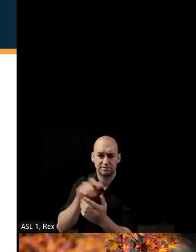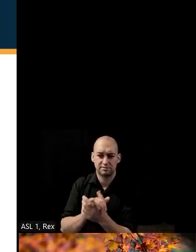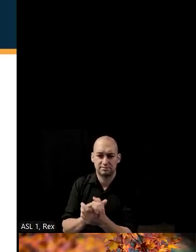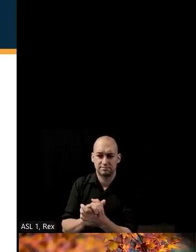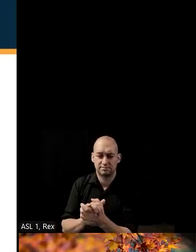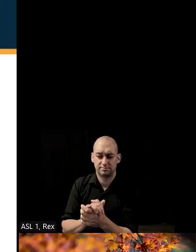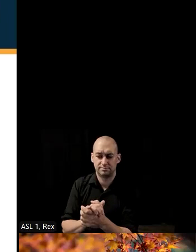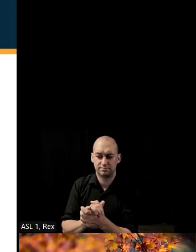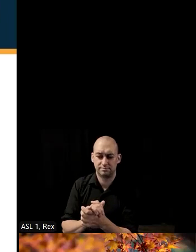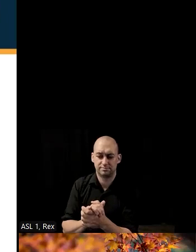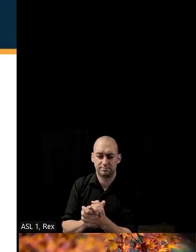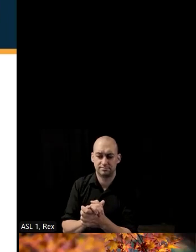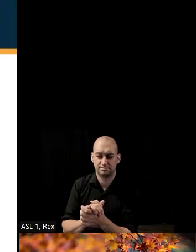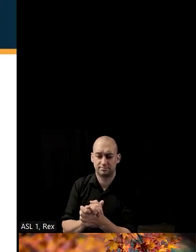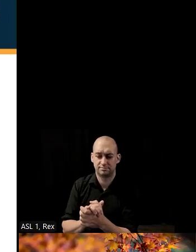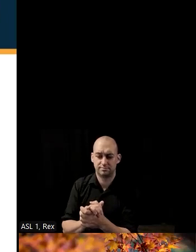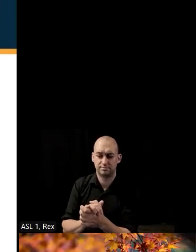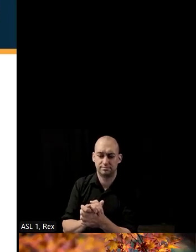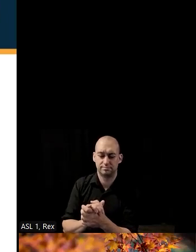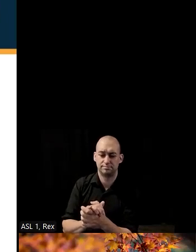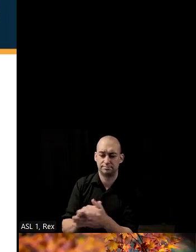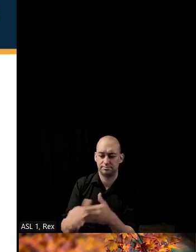engagement. All right, next slide.